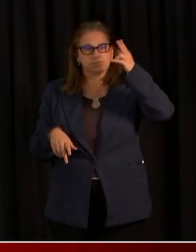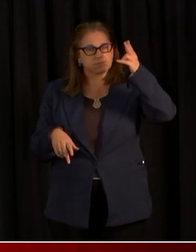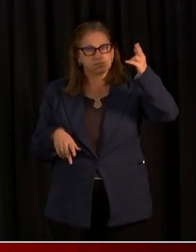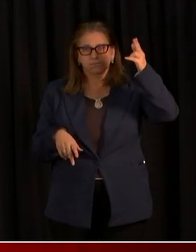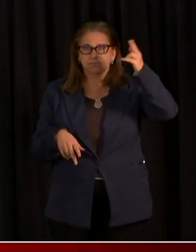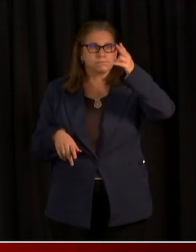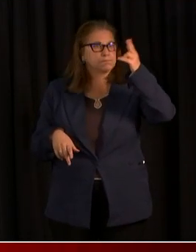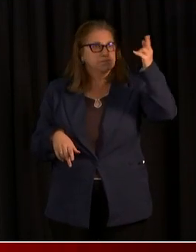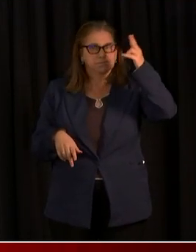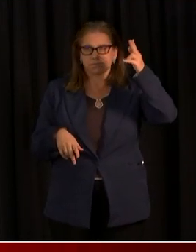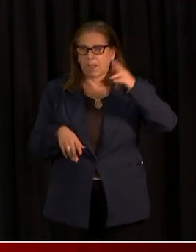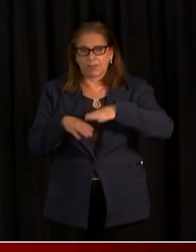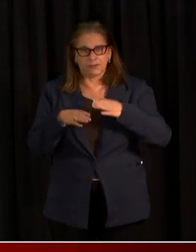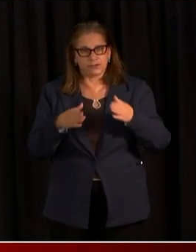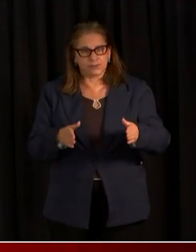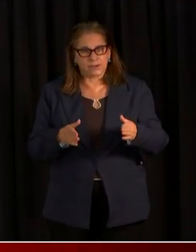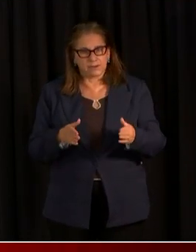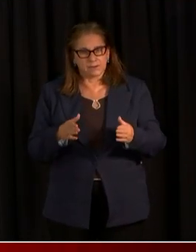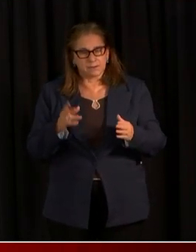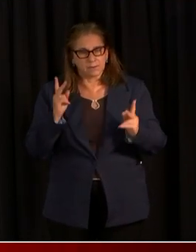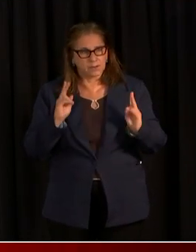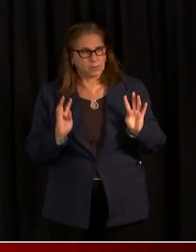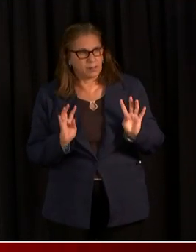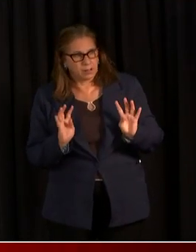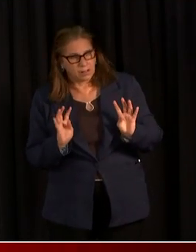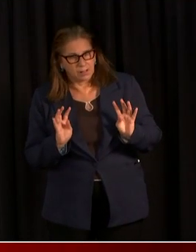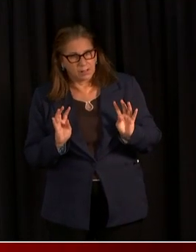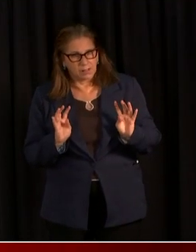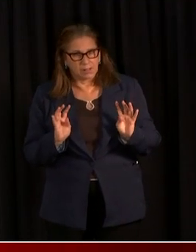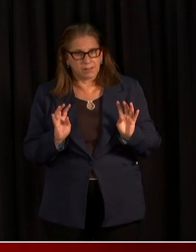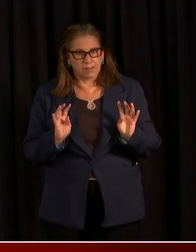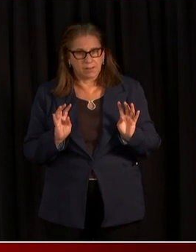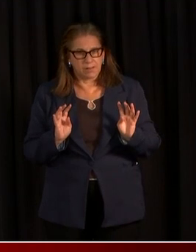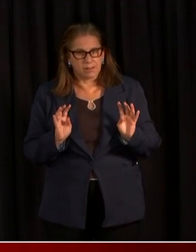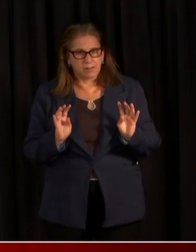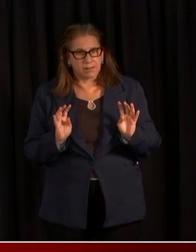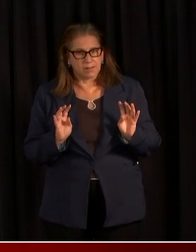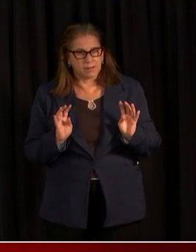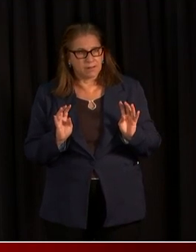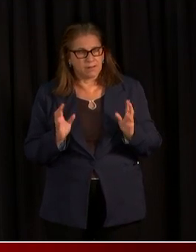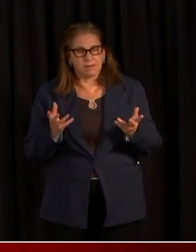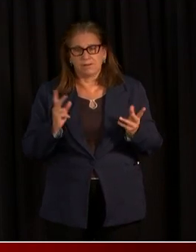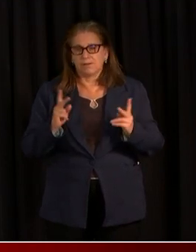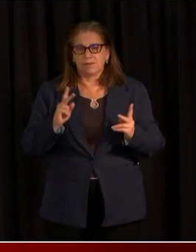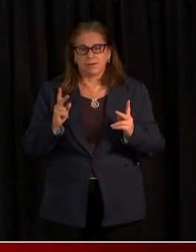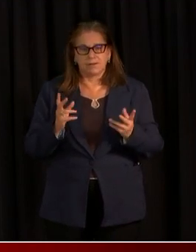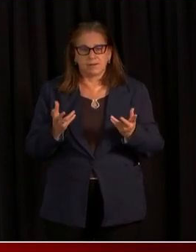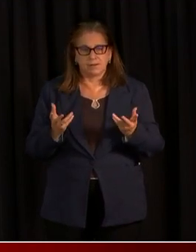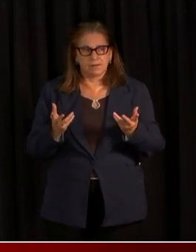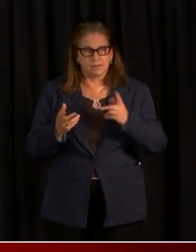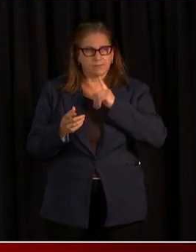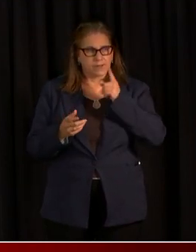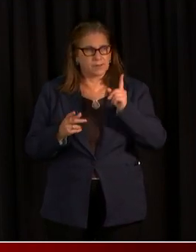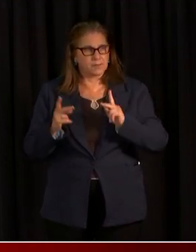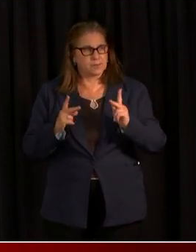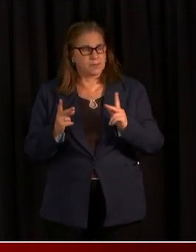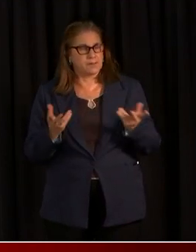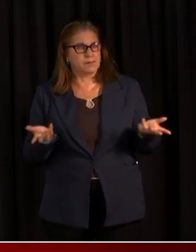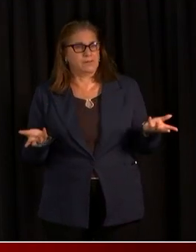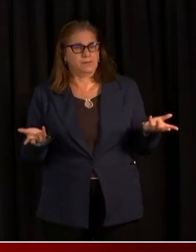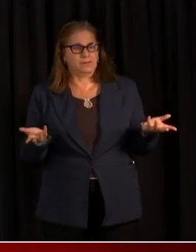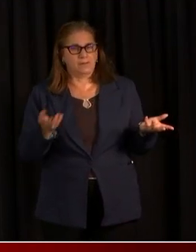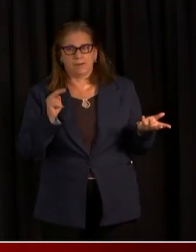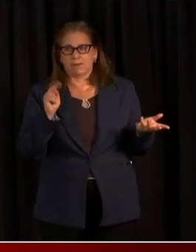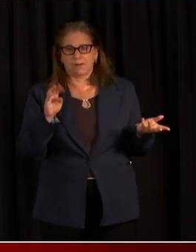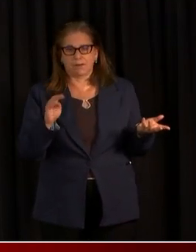street shows a brazen indifference to life. And so we need everybody, all hands